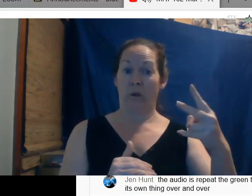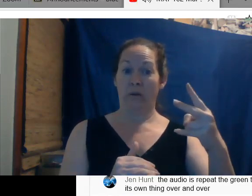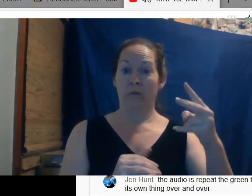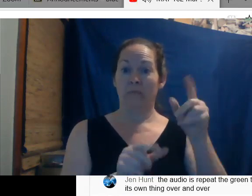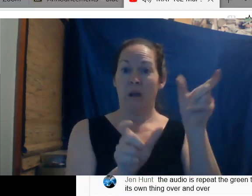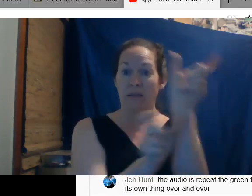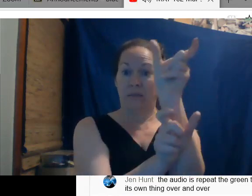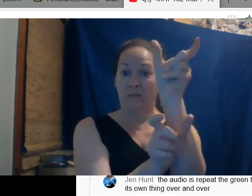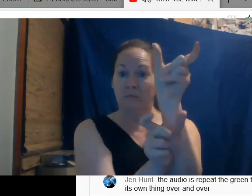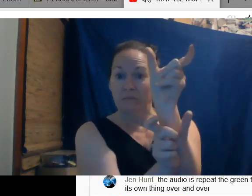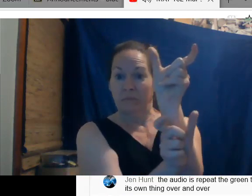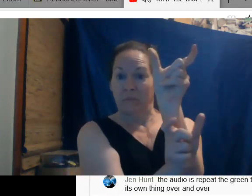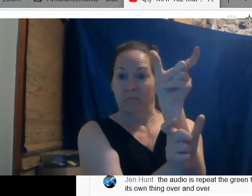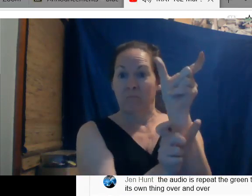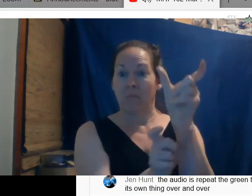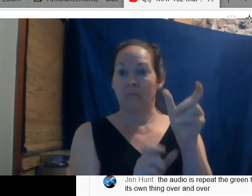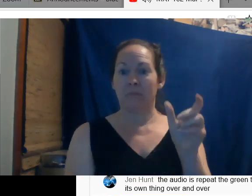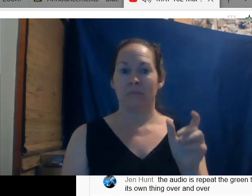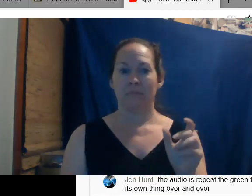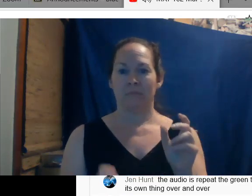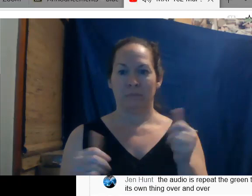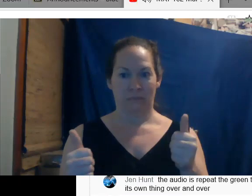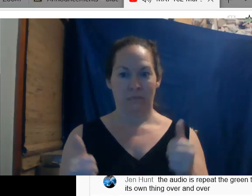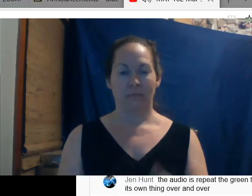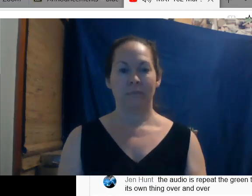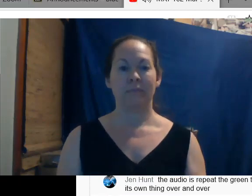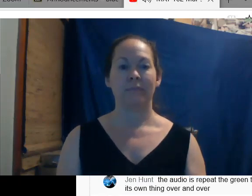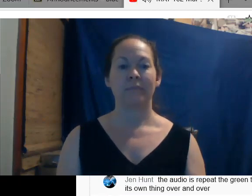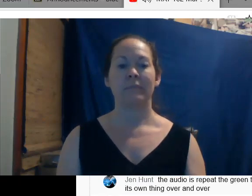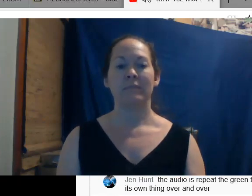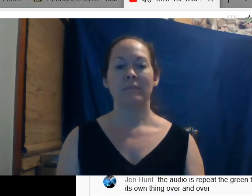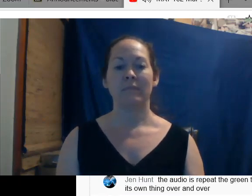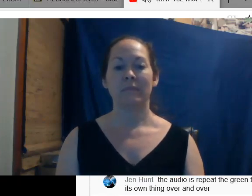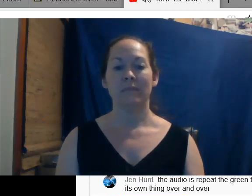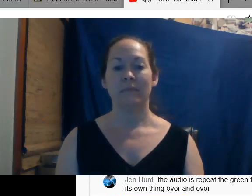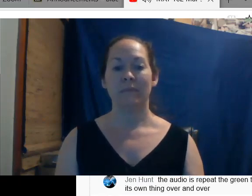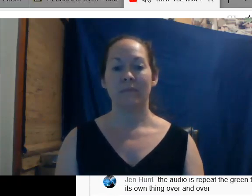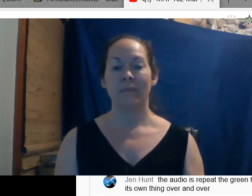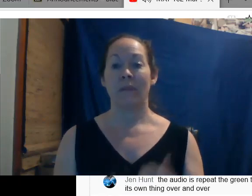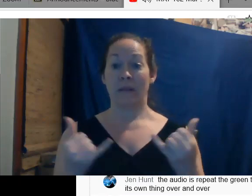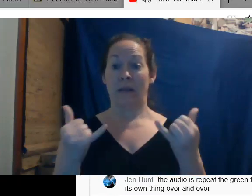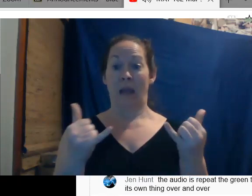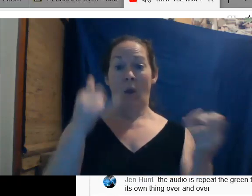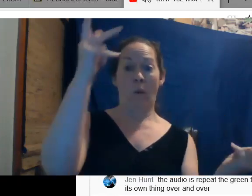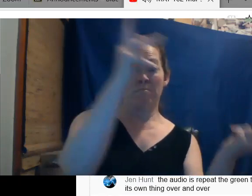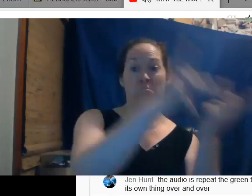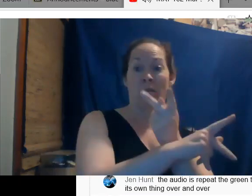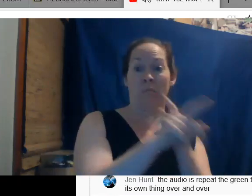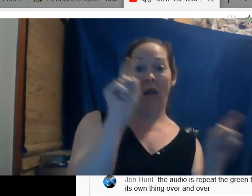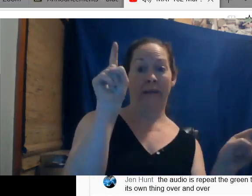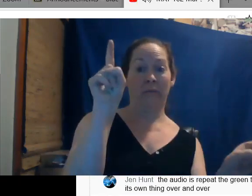have 3, 2, 1, and 0 for my x's. Now I multiply.